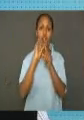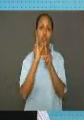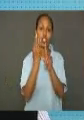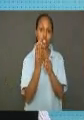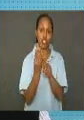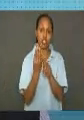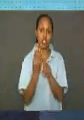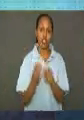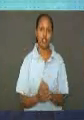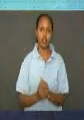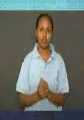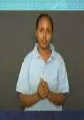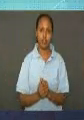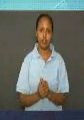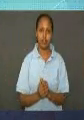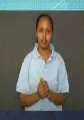conditions.